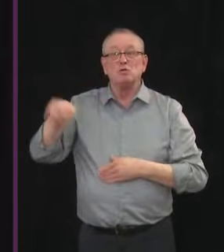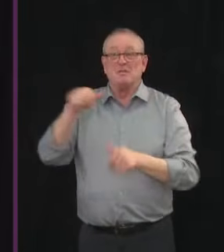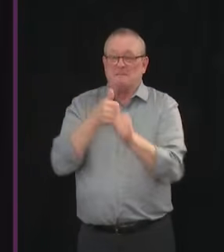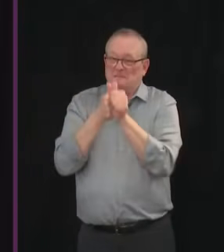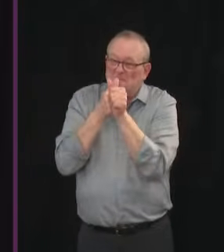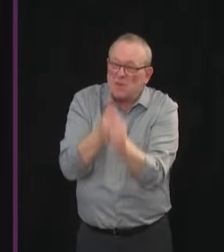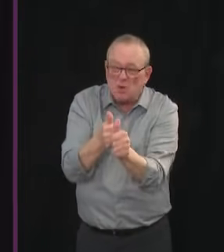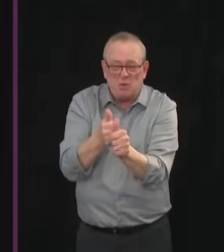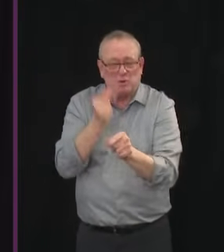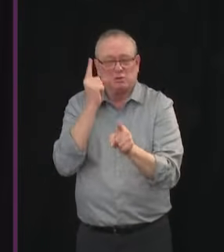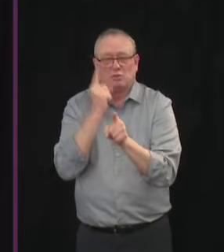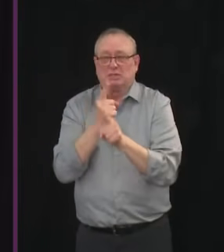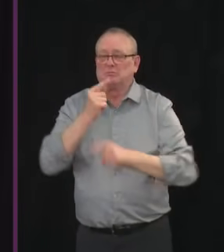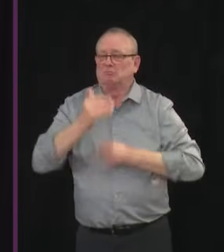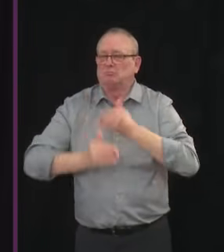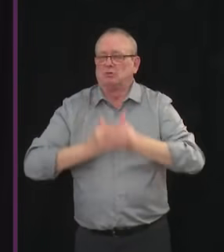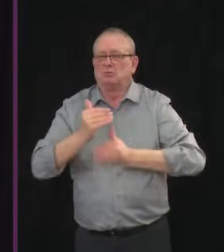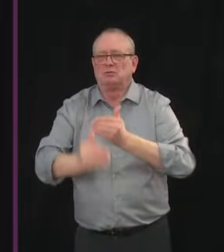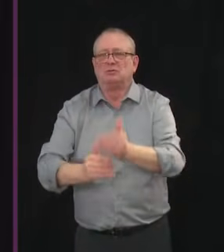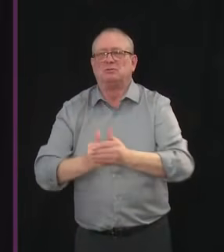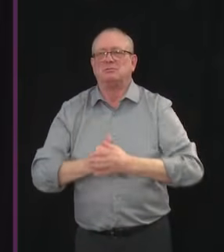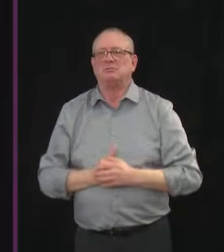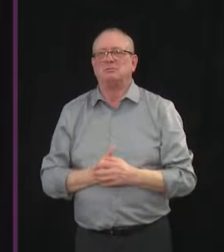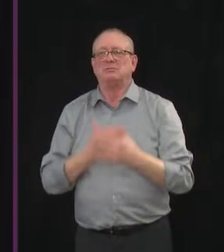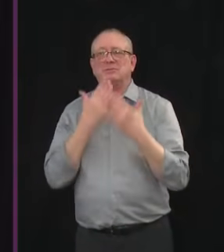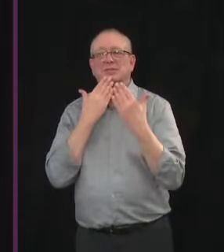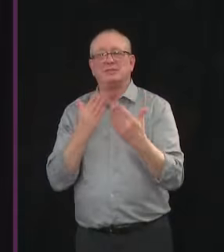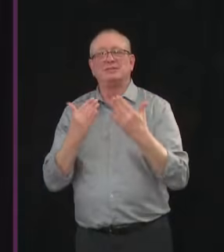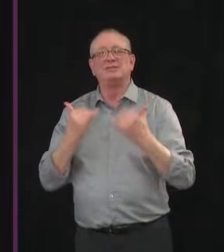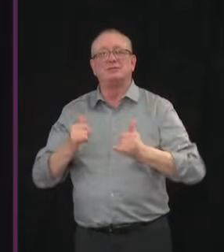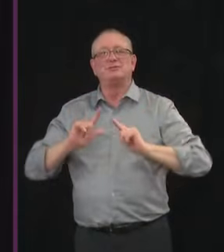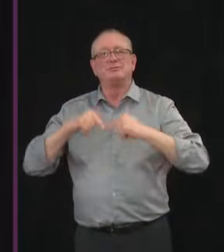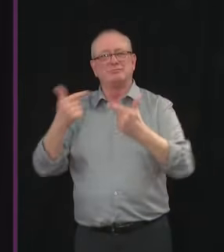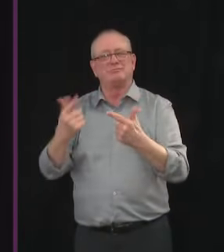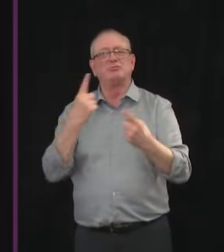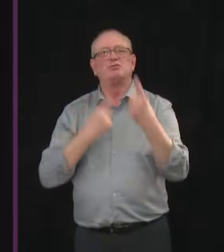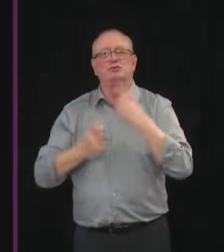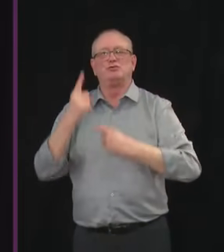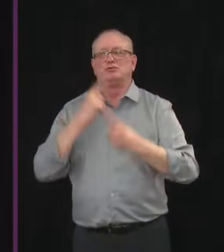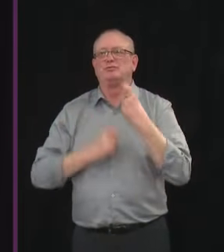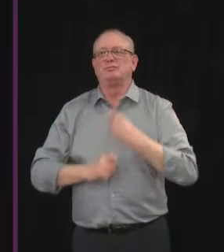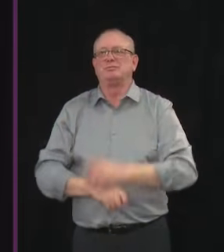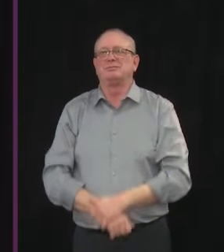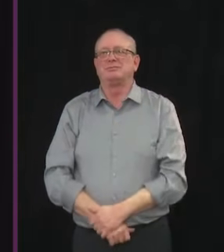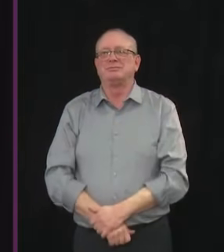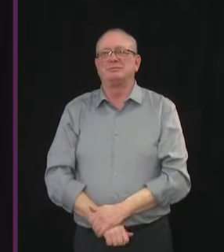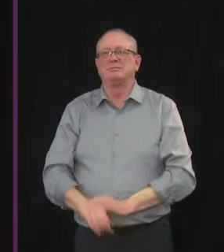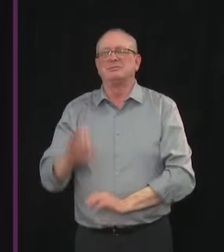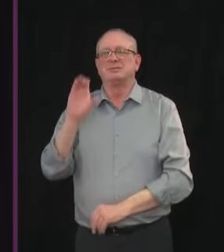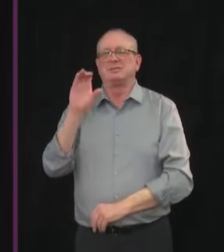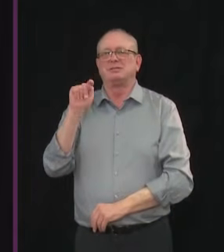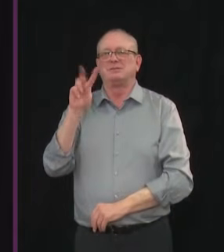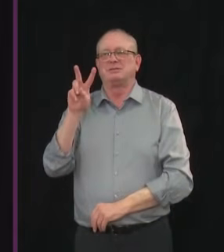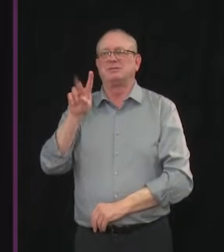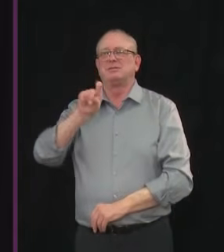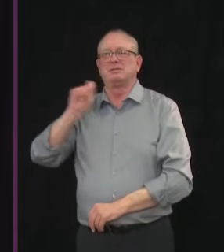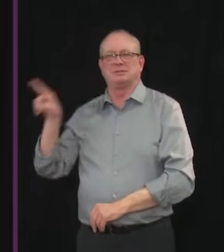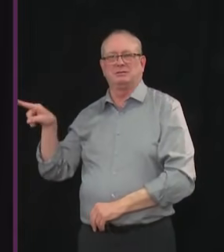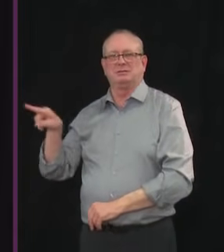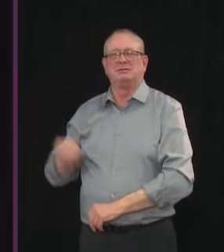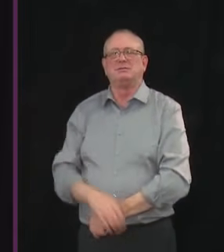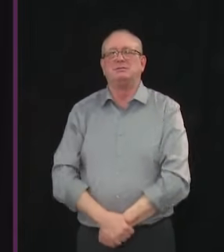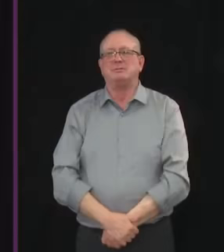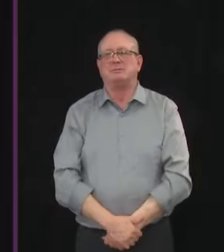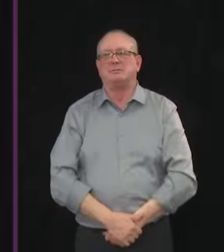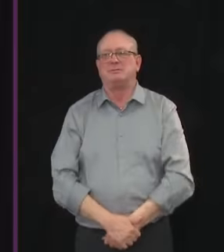first caller, please? Thank you. Yes, the first call is from Kevin Nimick, C2B Calgary. Hi, Dr. Hinshaw. Business owners